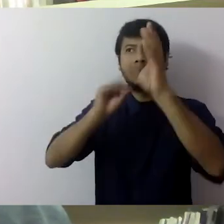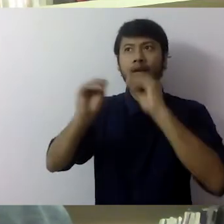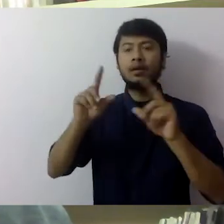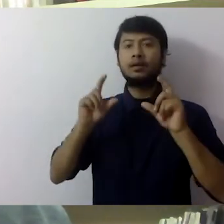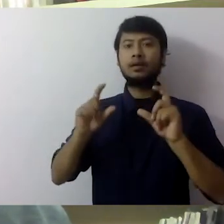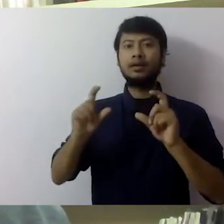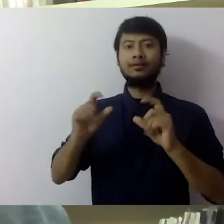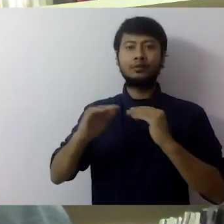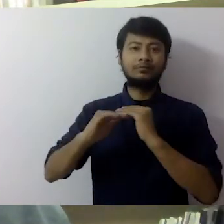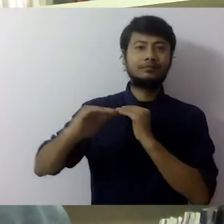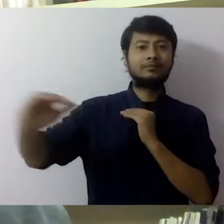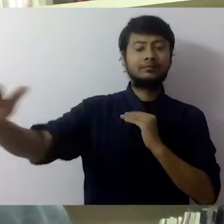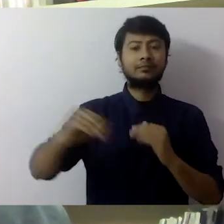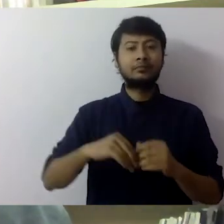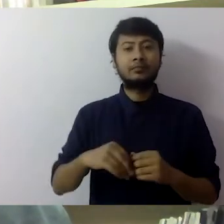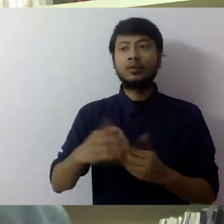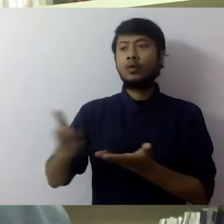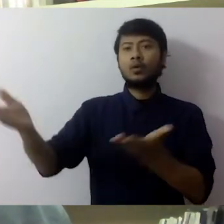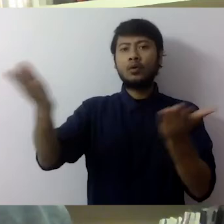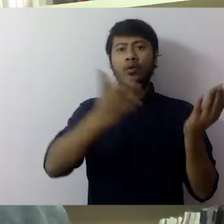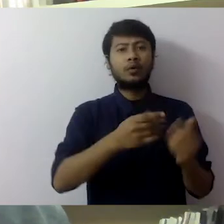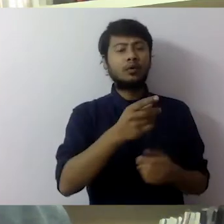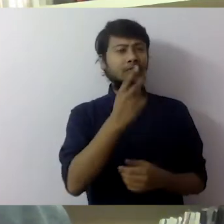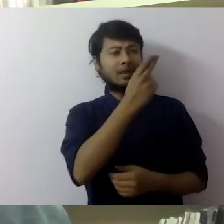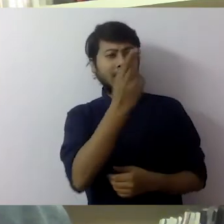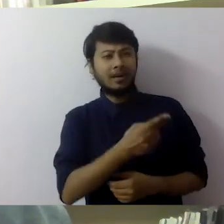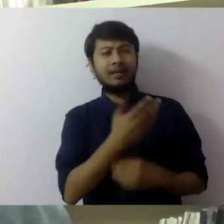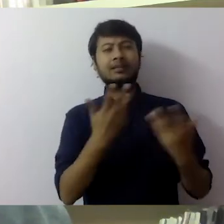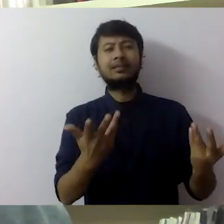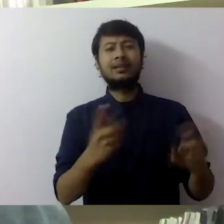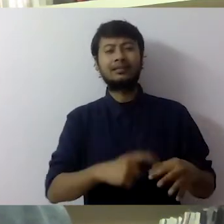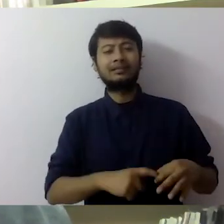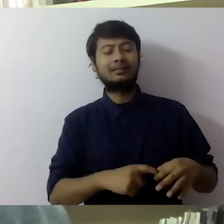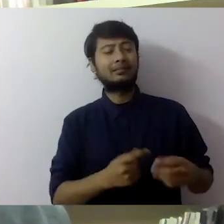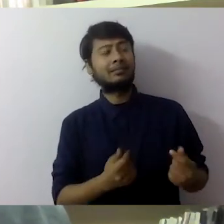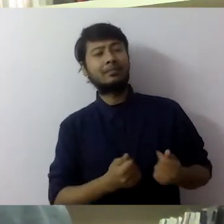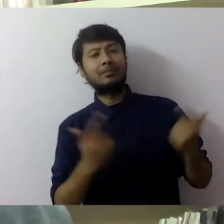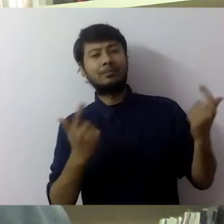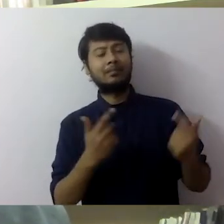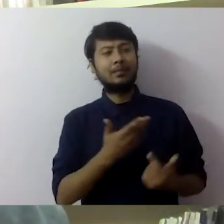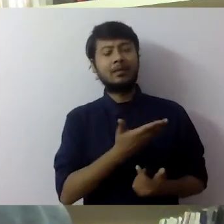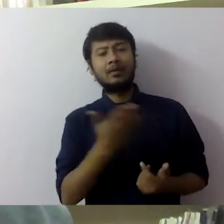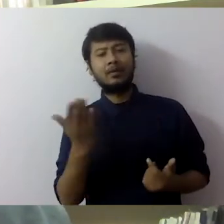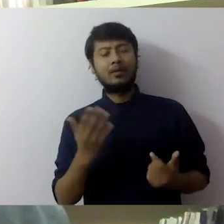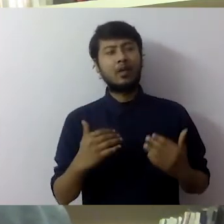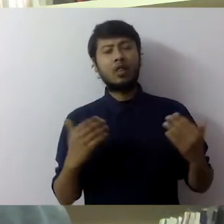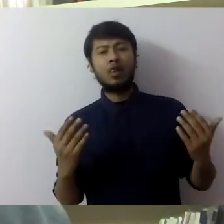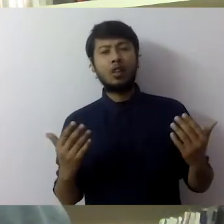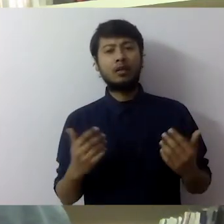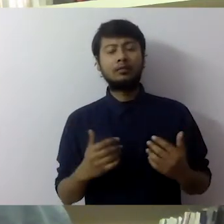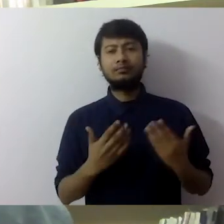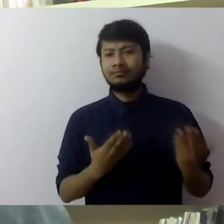often seen as exclusive and elitist, but I think MAP's vision seeks to reverse and correct and break this